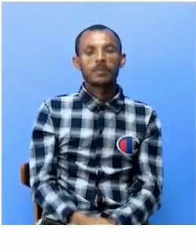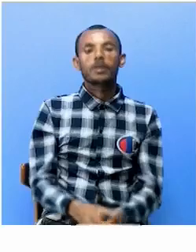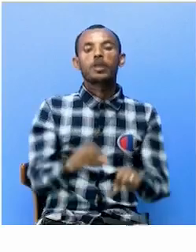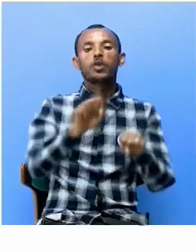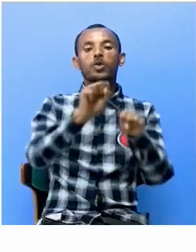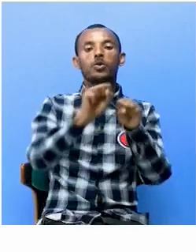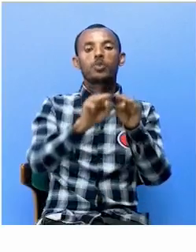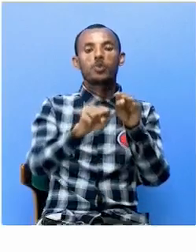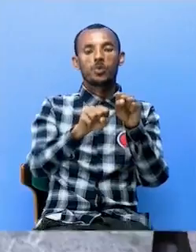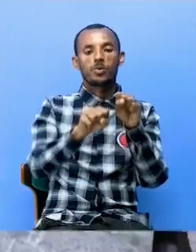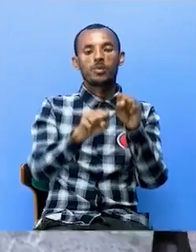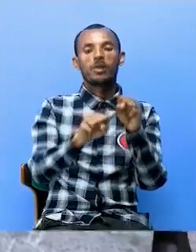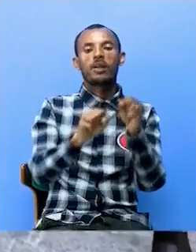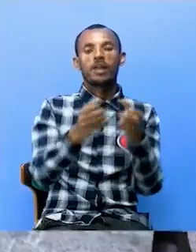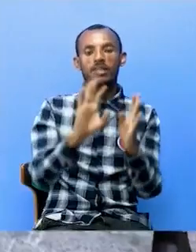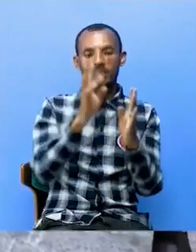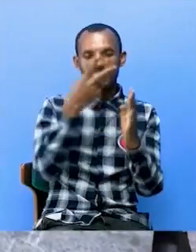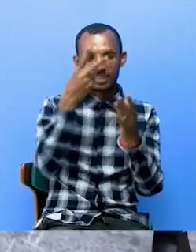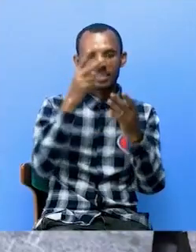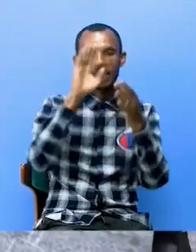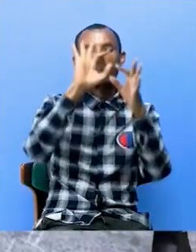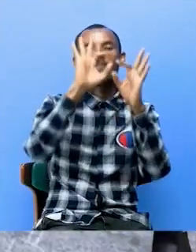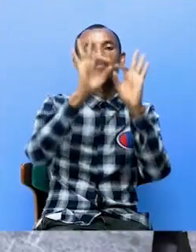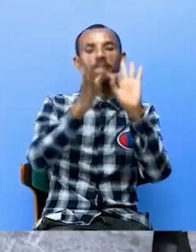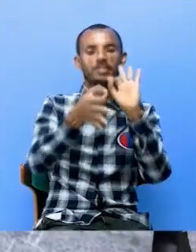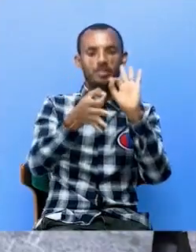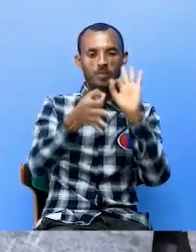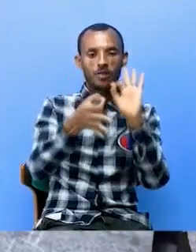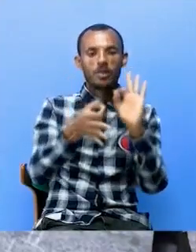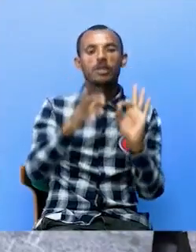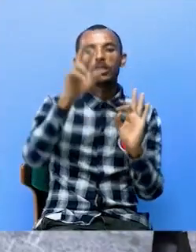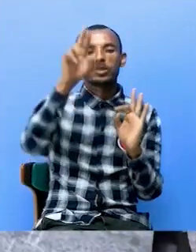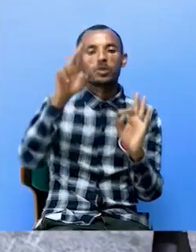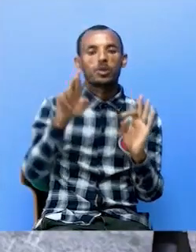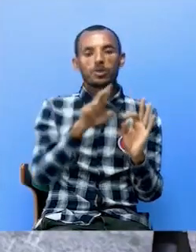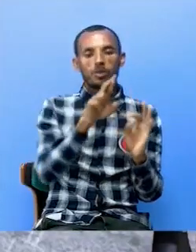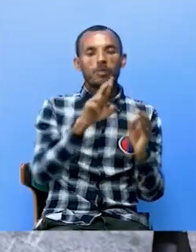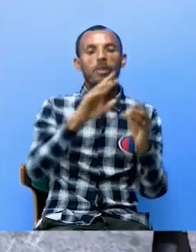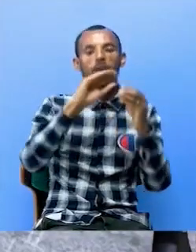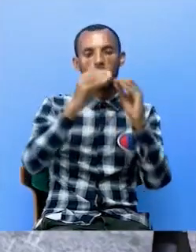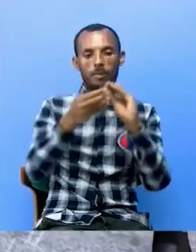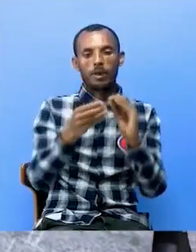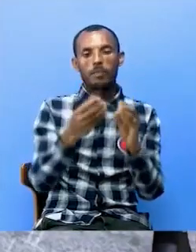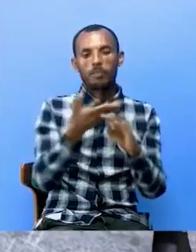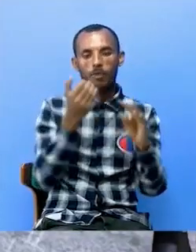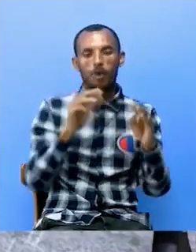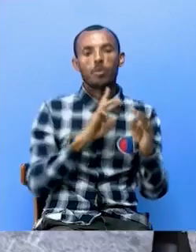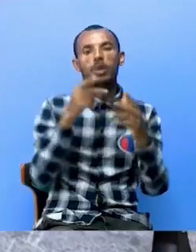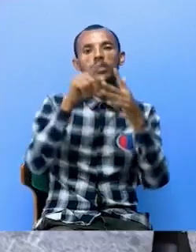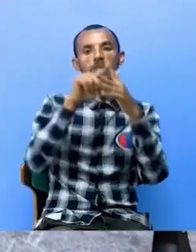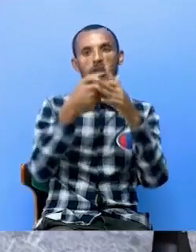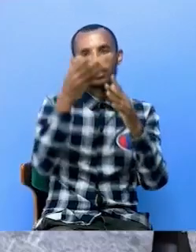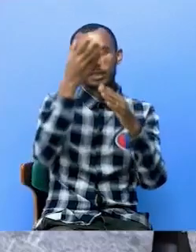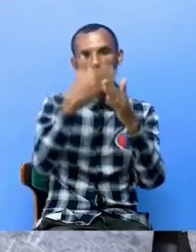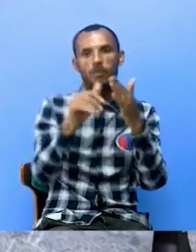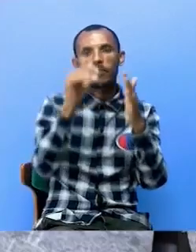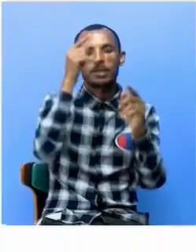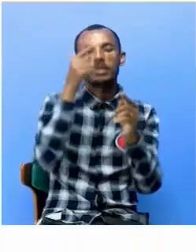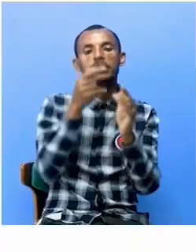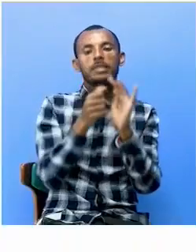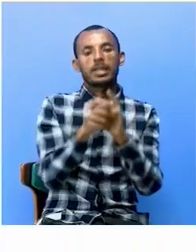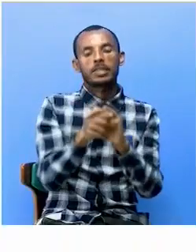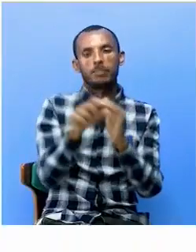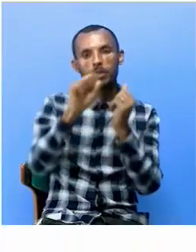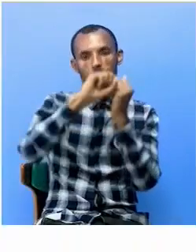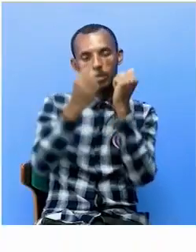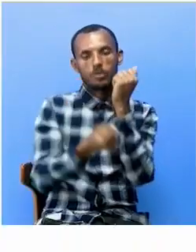So let's see the definition of a square root of a number before we start some of the examples